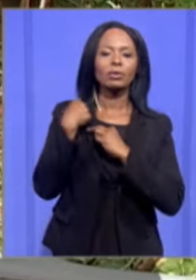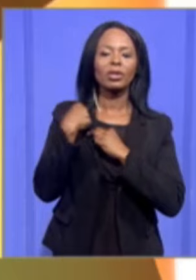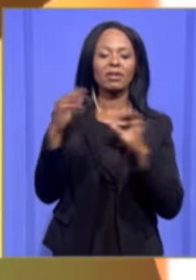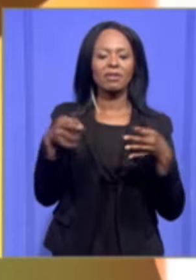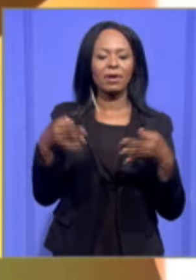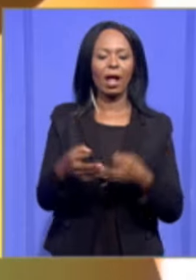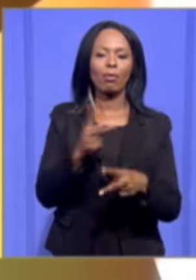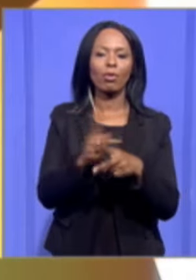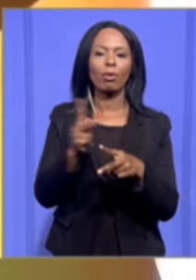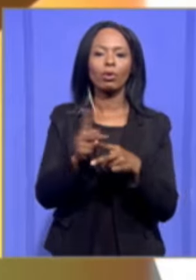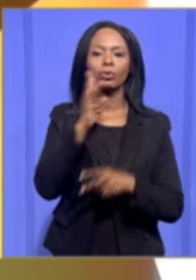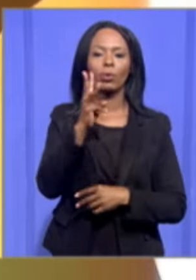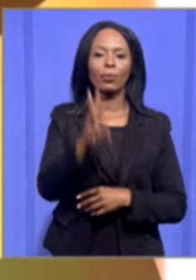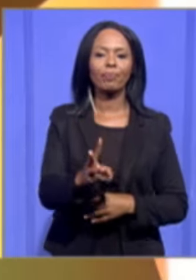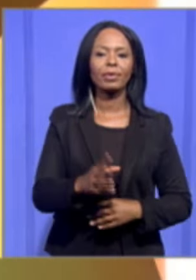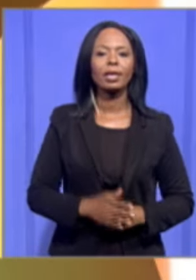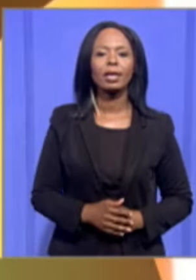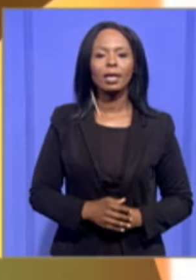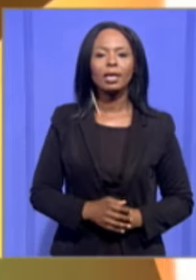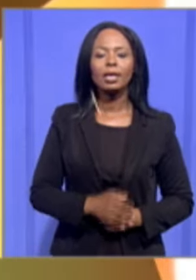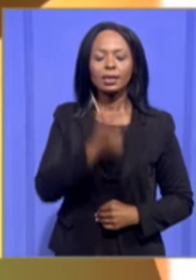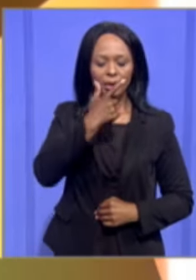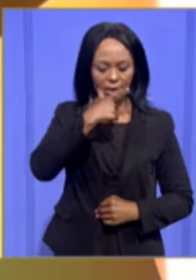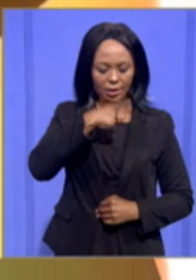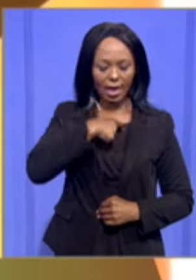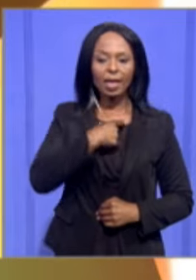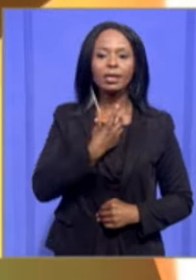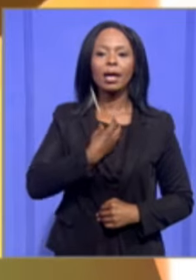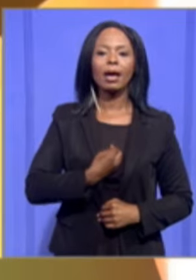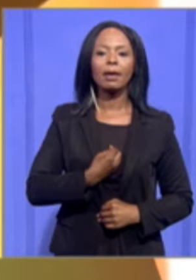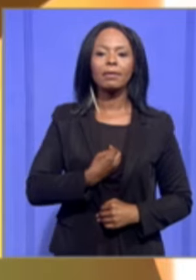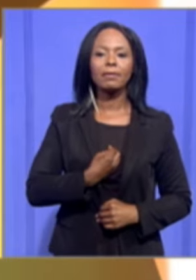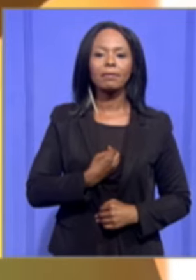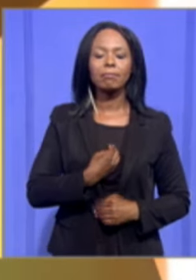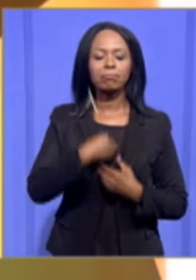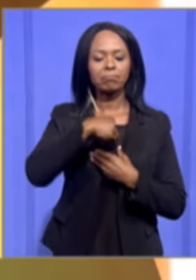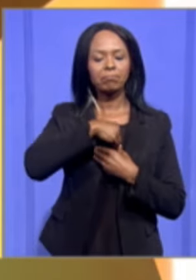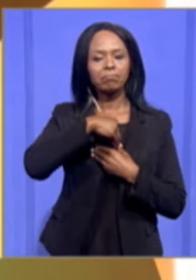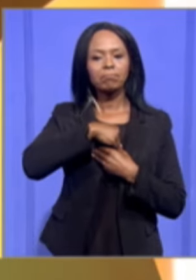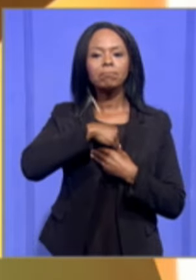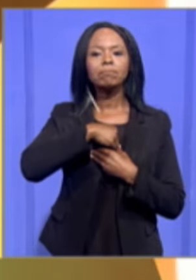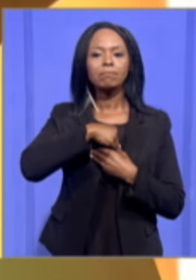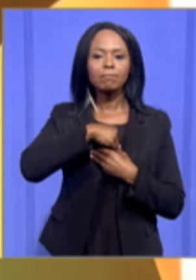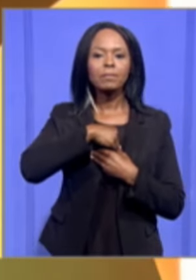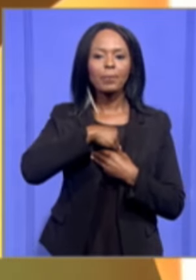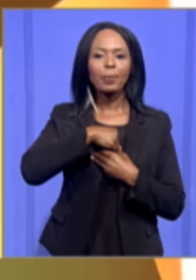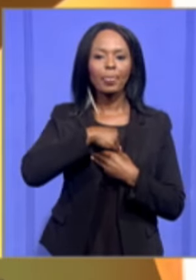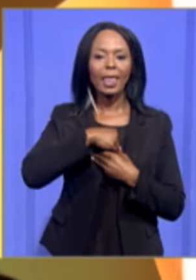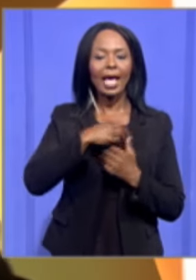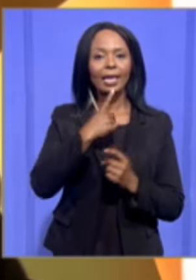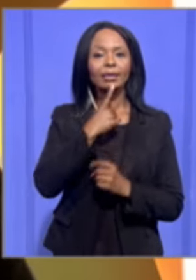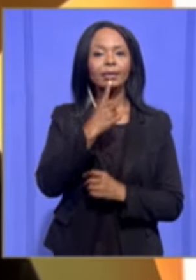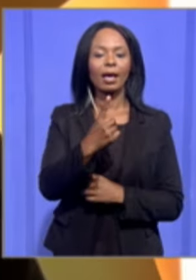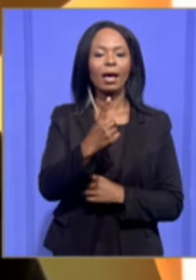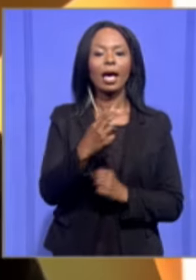are deeply, deeply saddened by what has happened. And we have said that we will